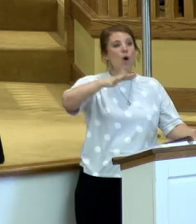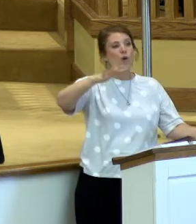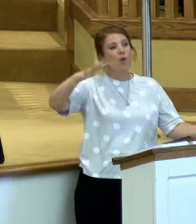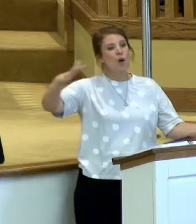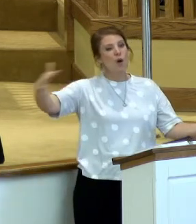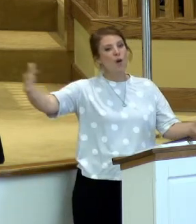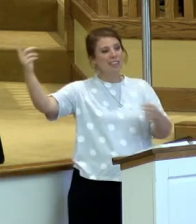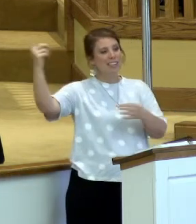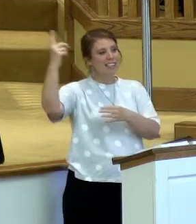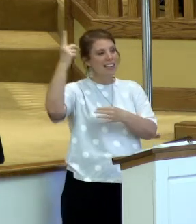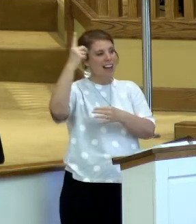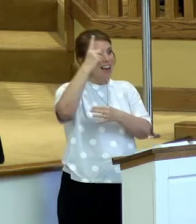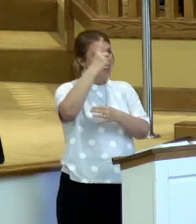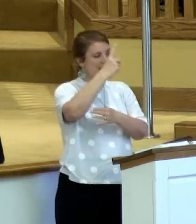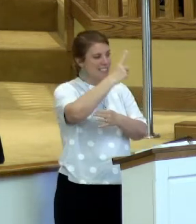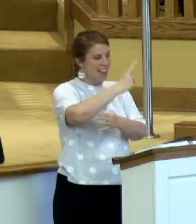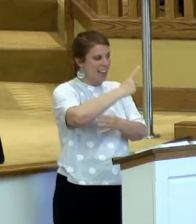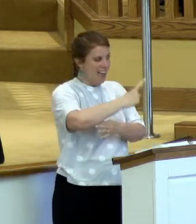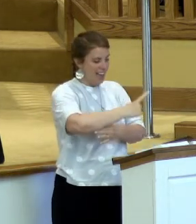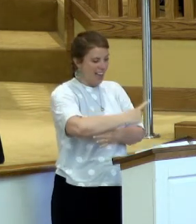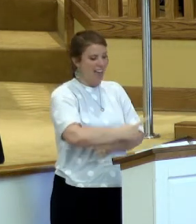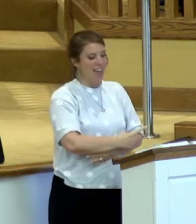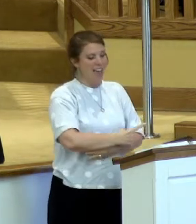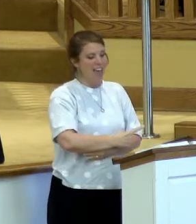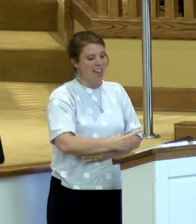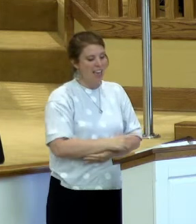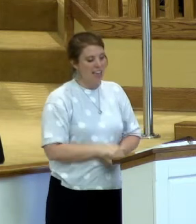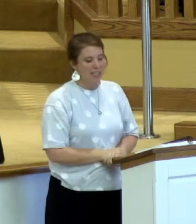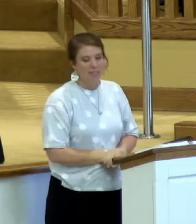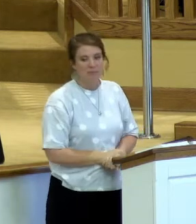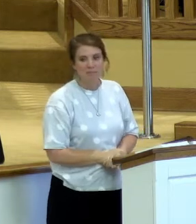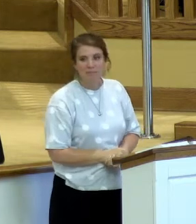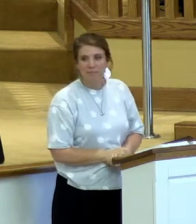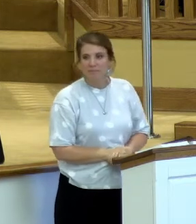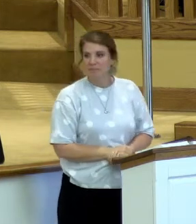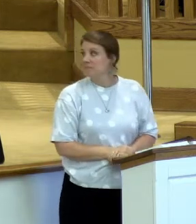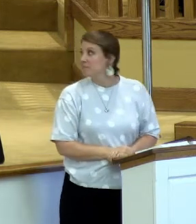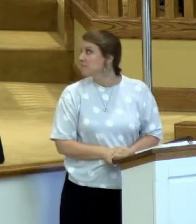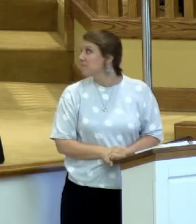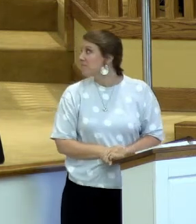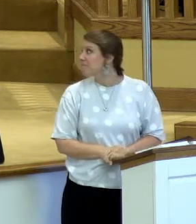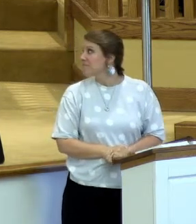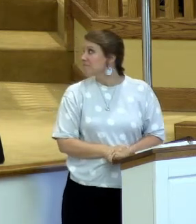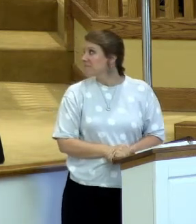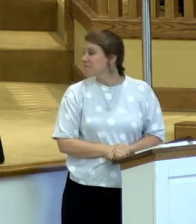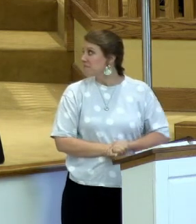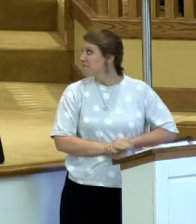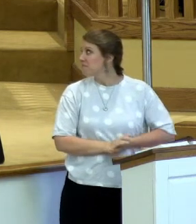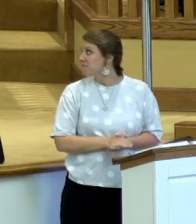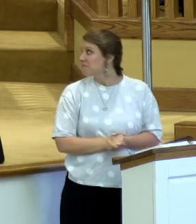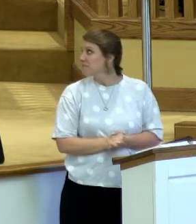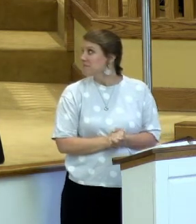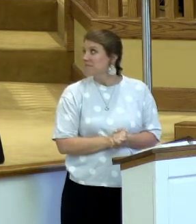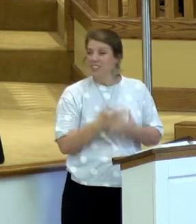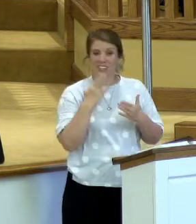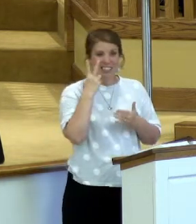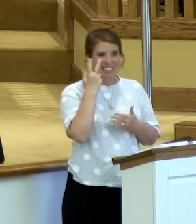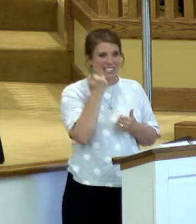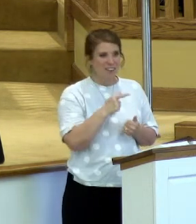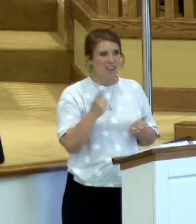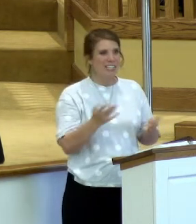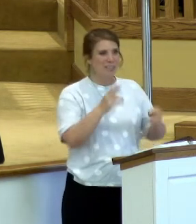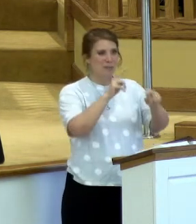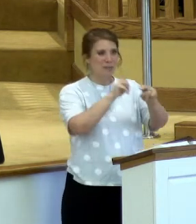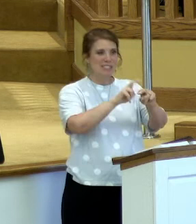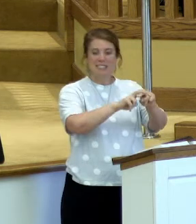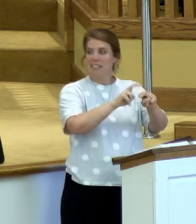coming, oh glorious day. And he is, amen. All right, great to see everybody here. You